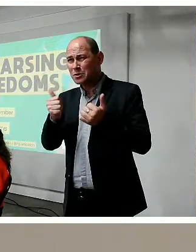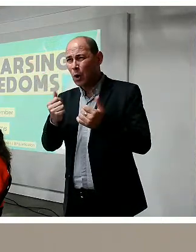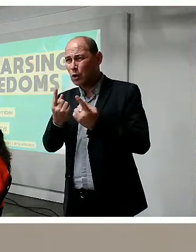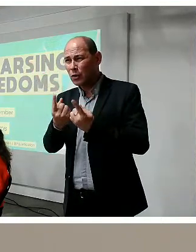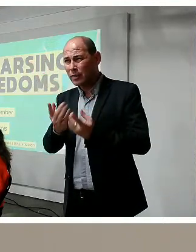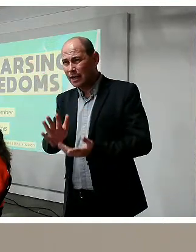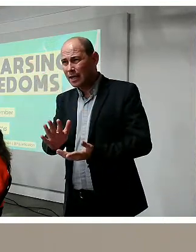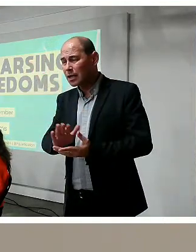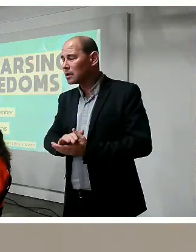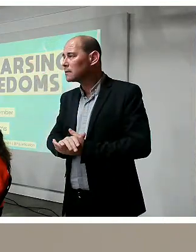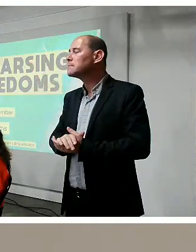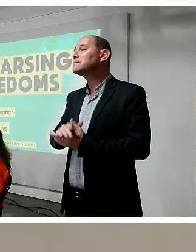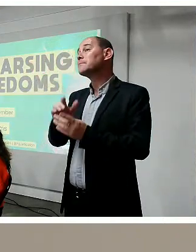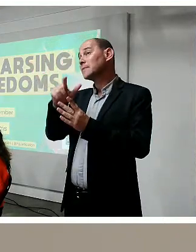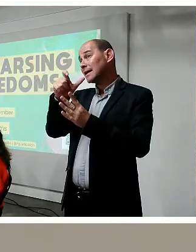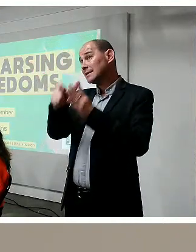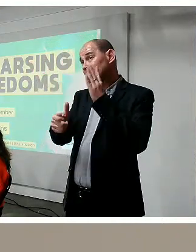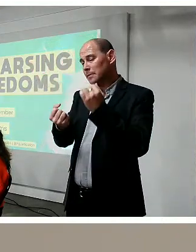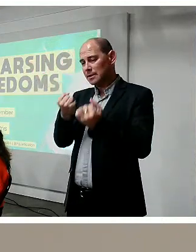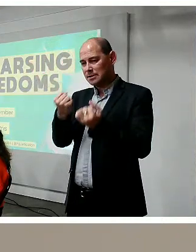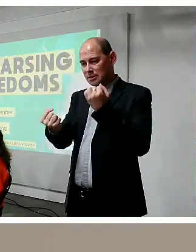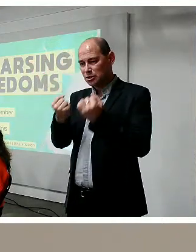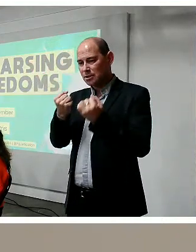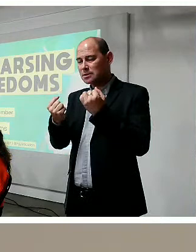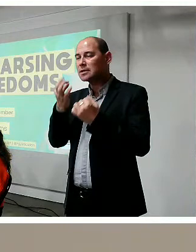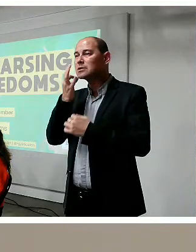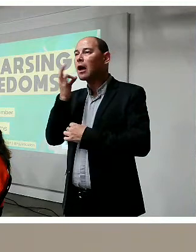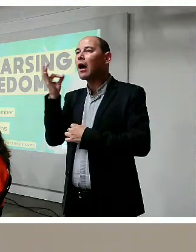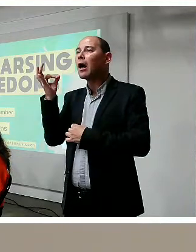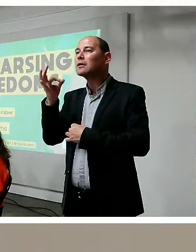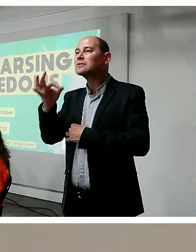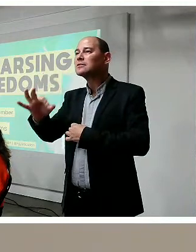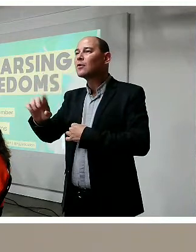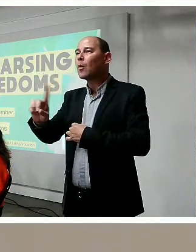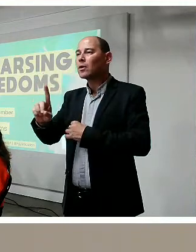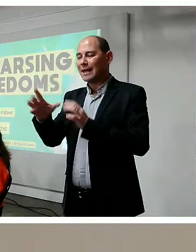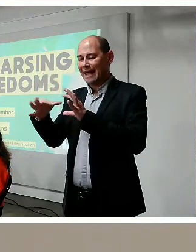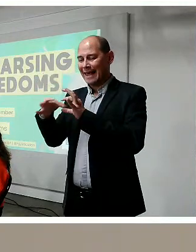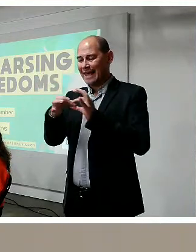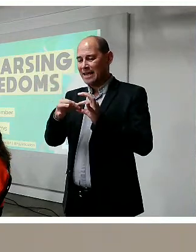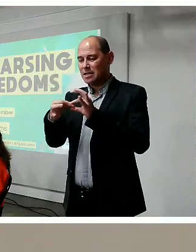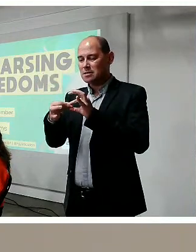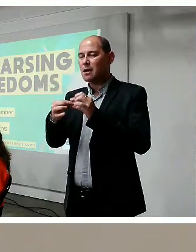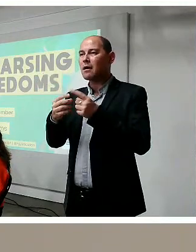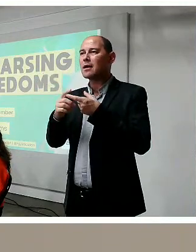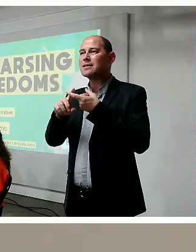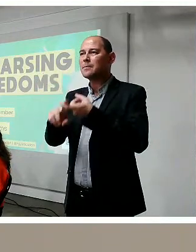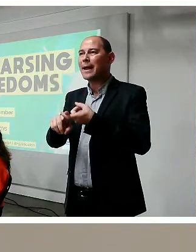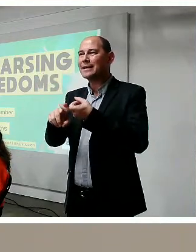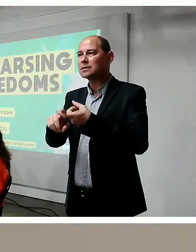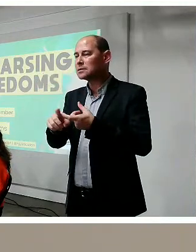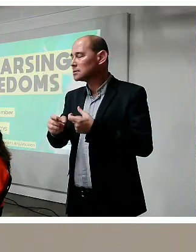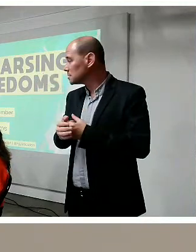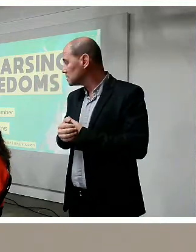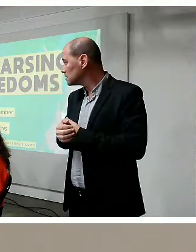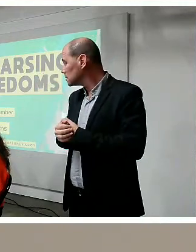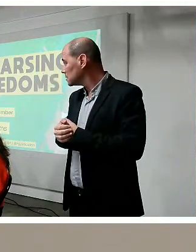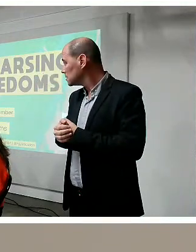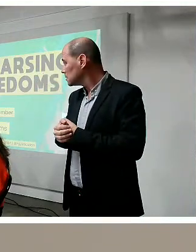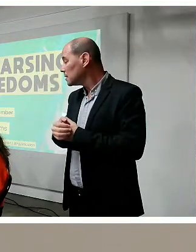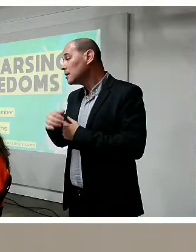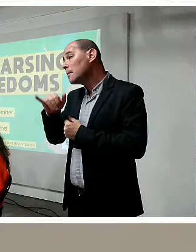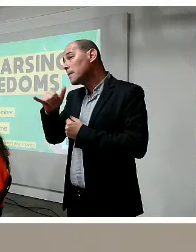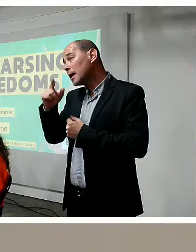So disability justice calls for interdependence, which many of you probably know this, but I'm going to read